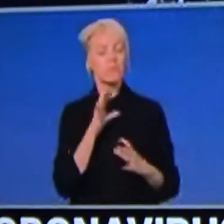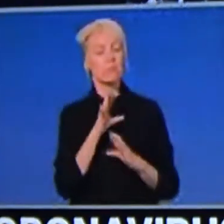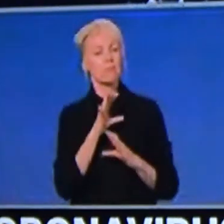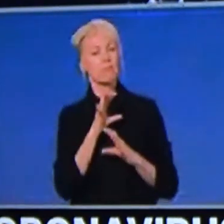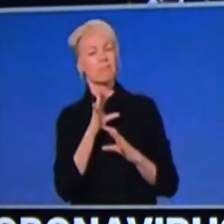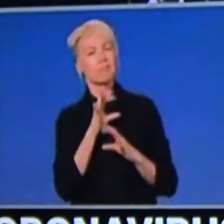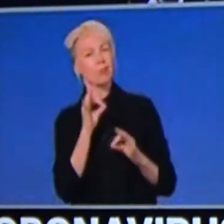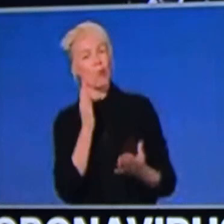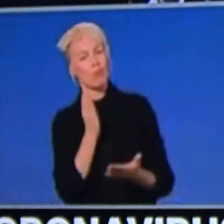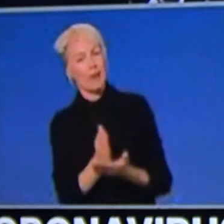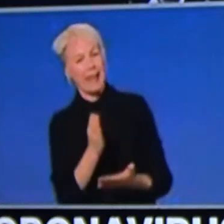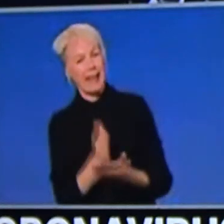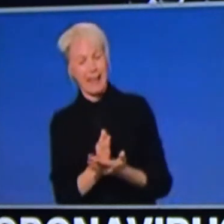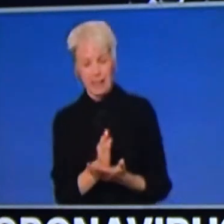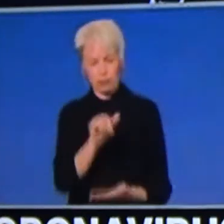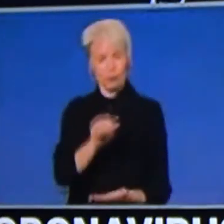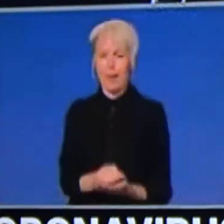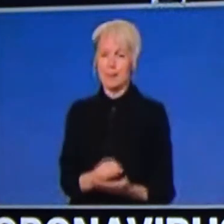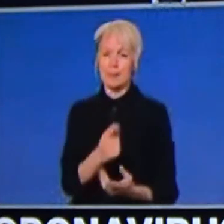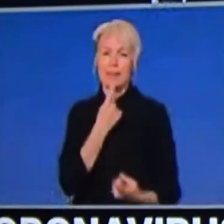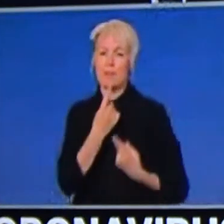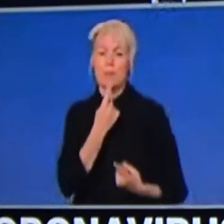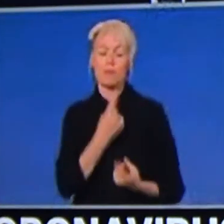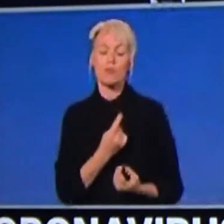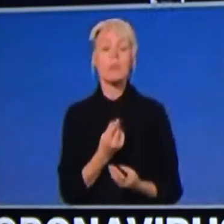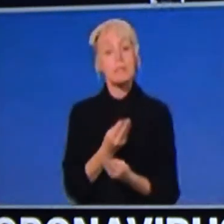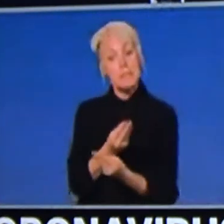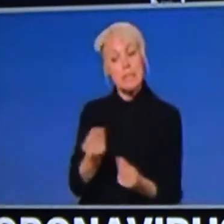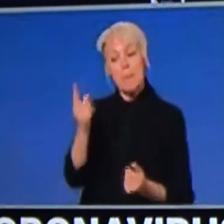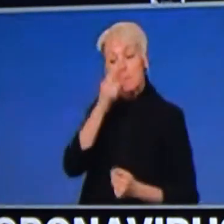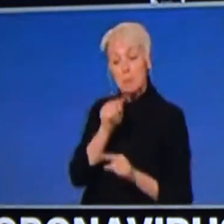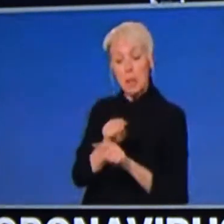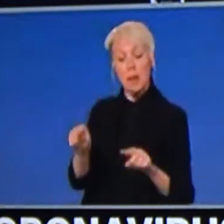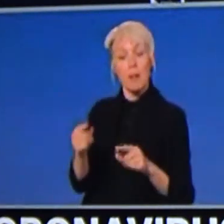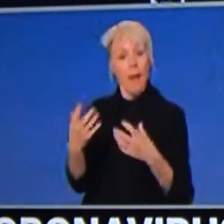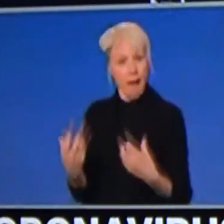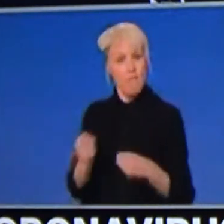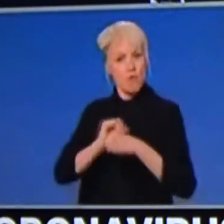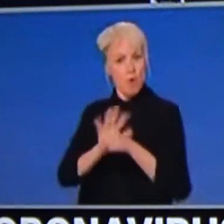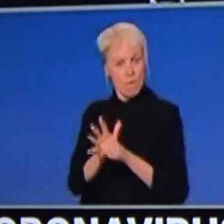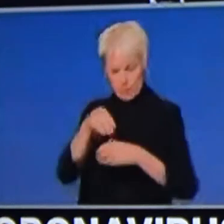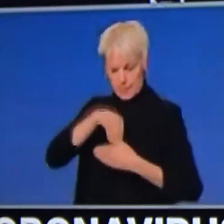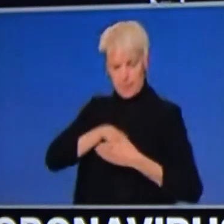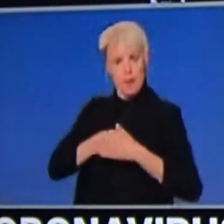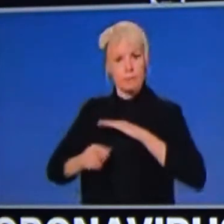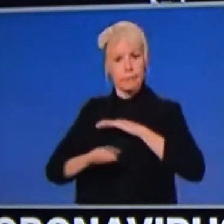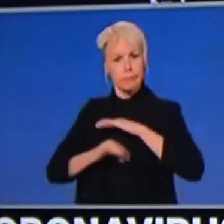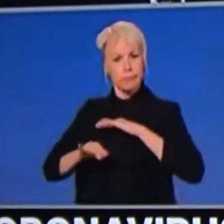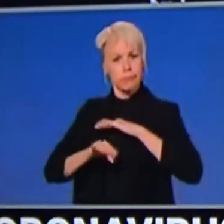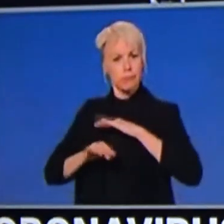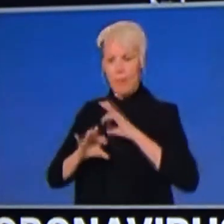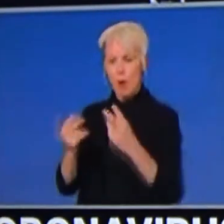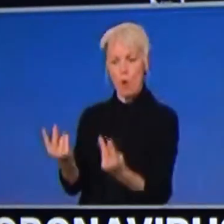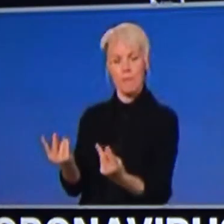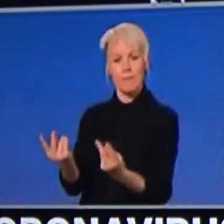that it's pretty clear now that there are some asymptomatic cases of COVID-19 that don't present for testing.